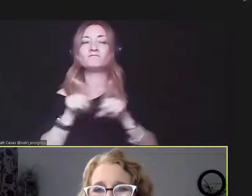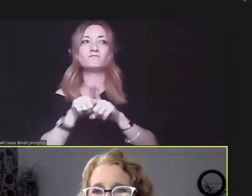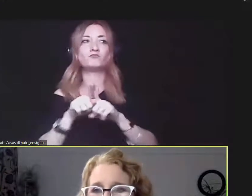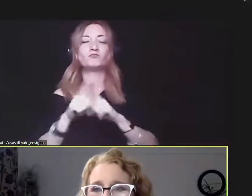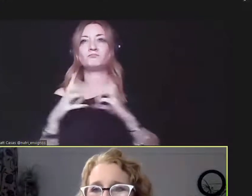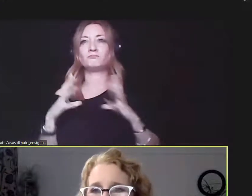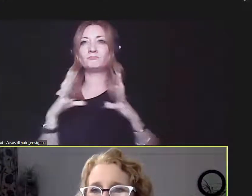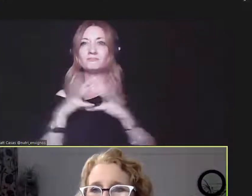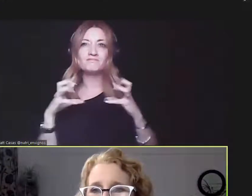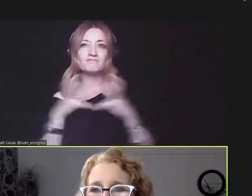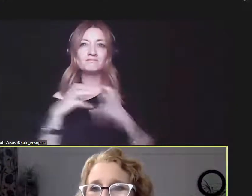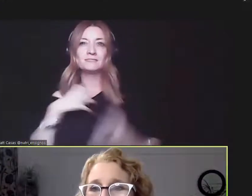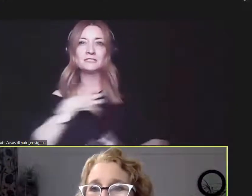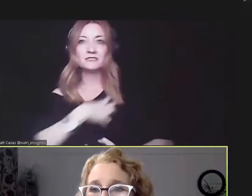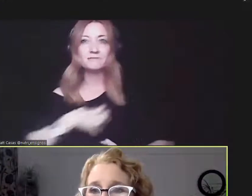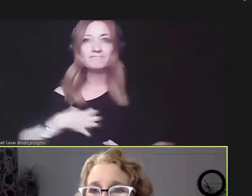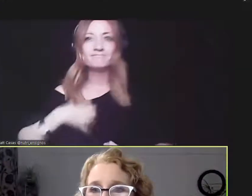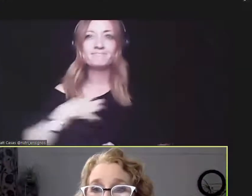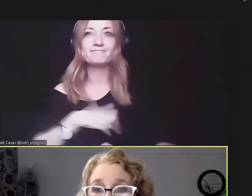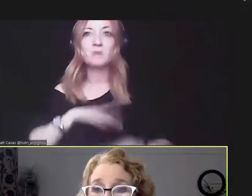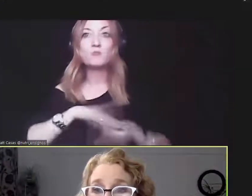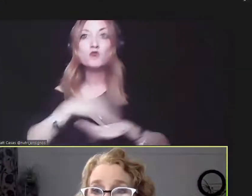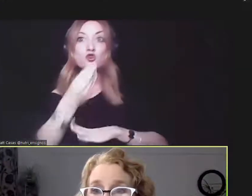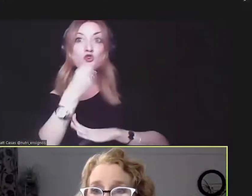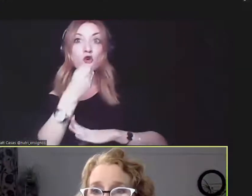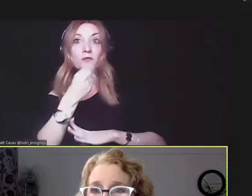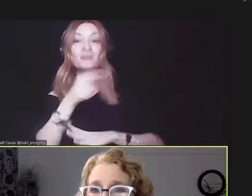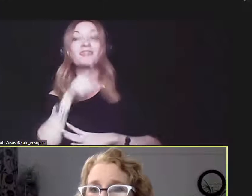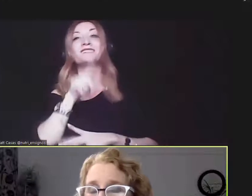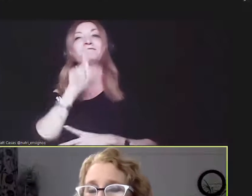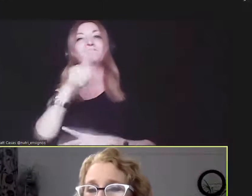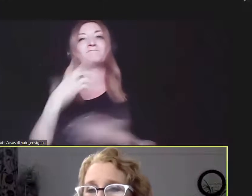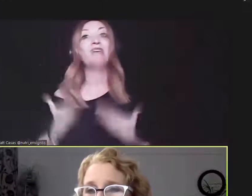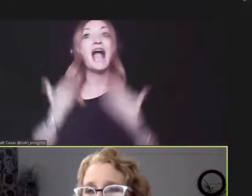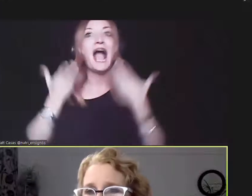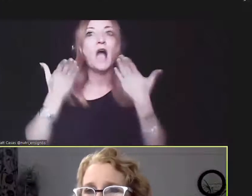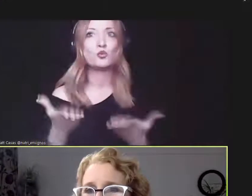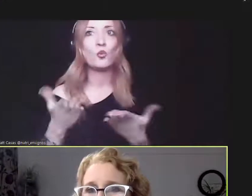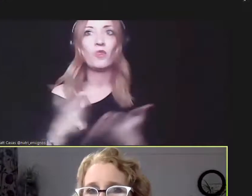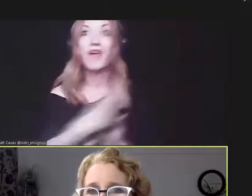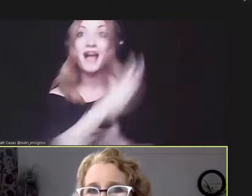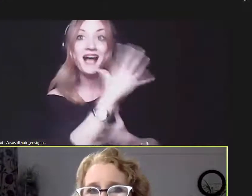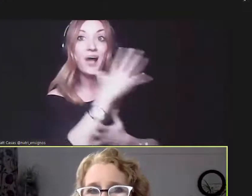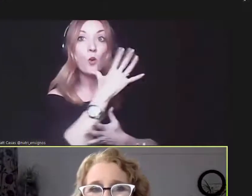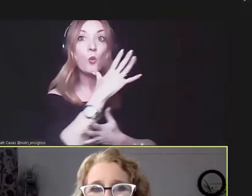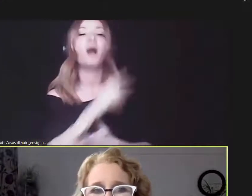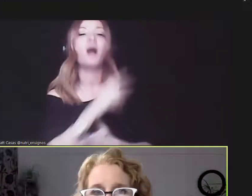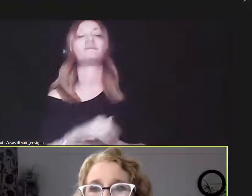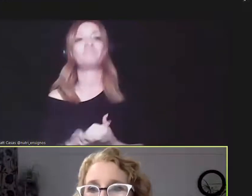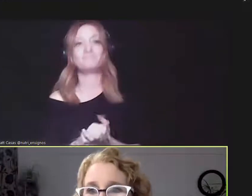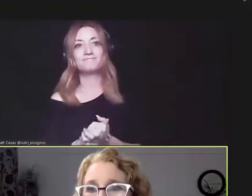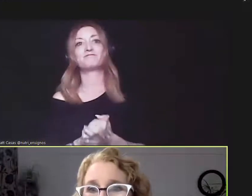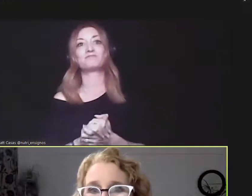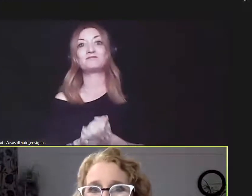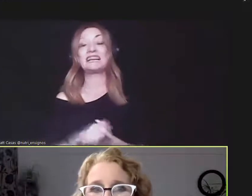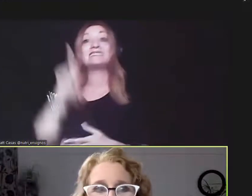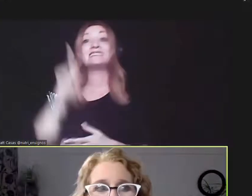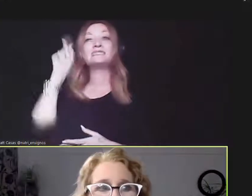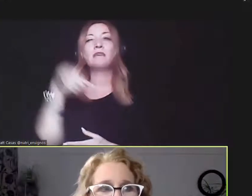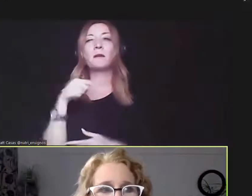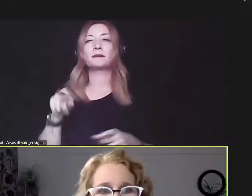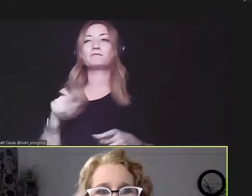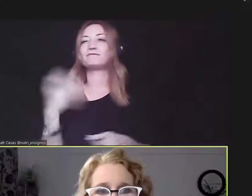to set the system back to normal. So it's really important that we